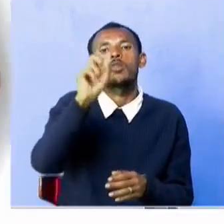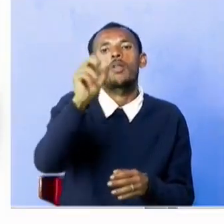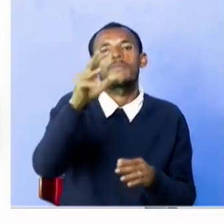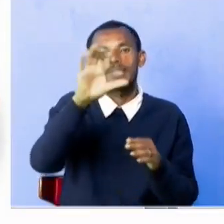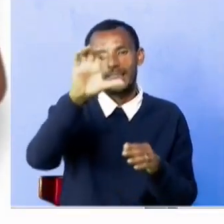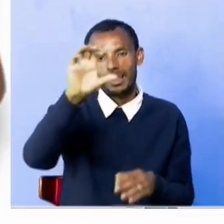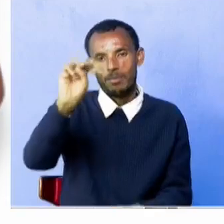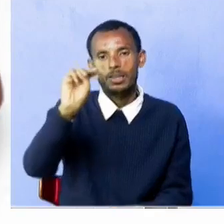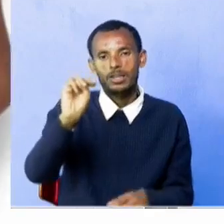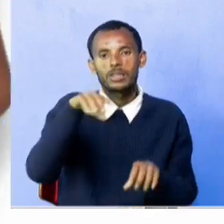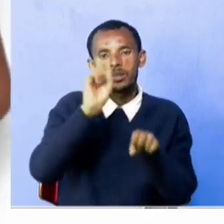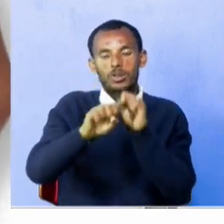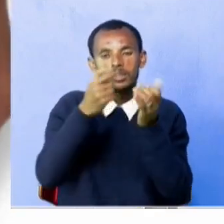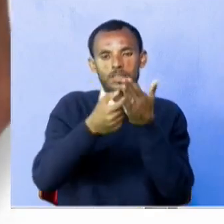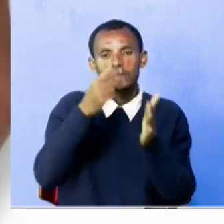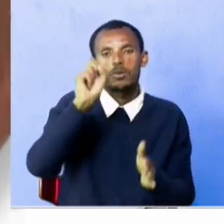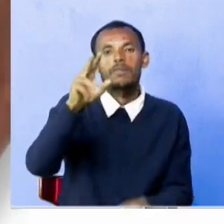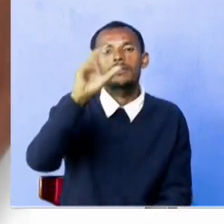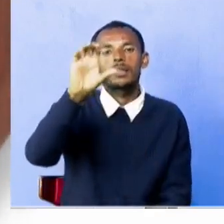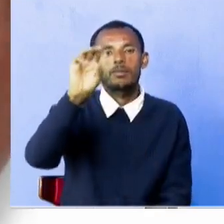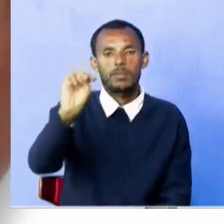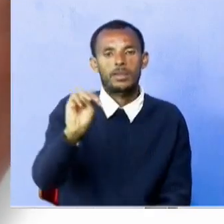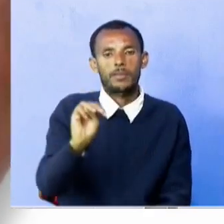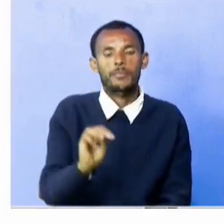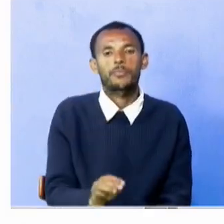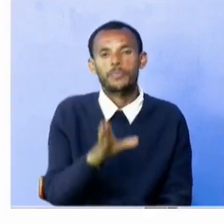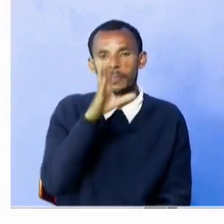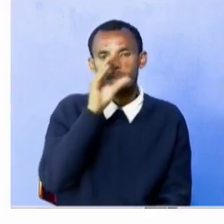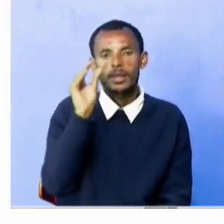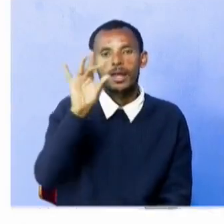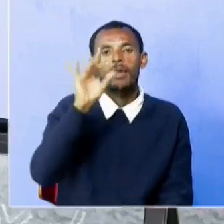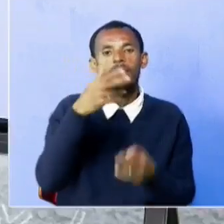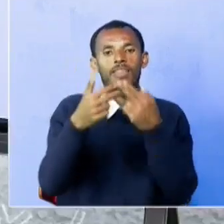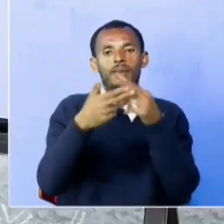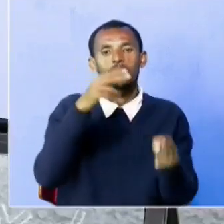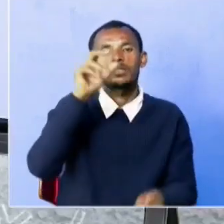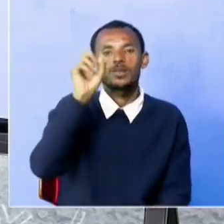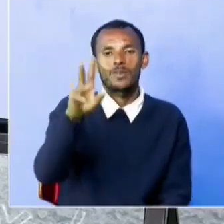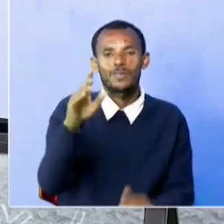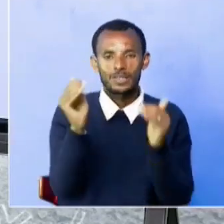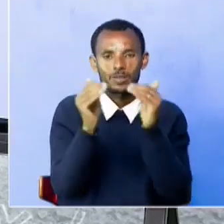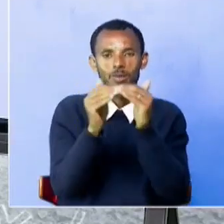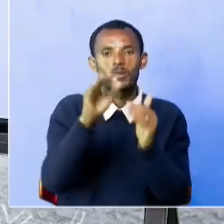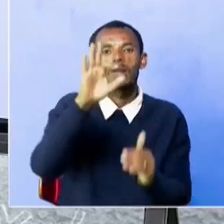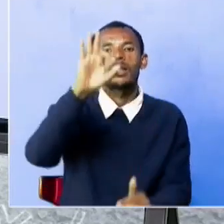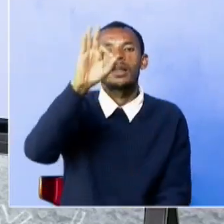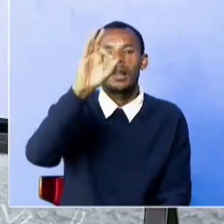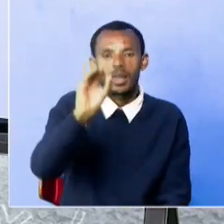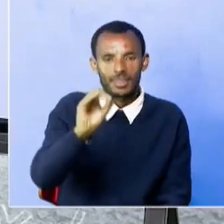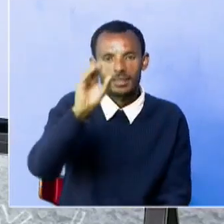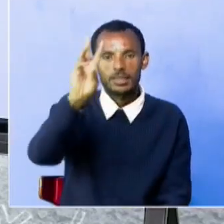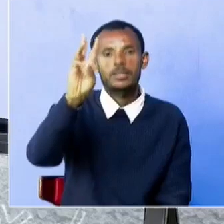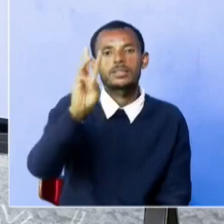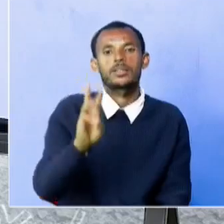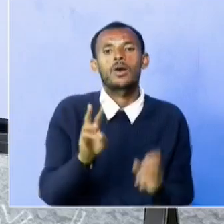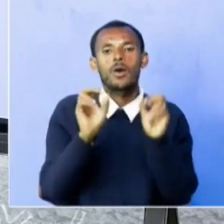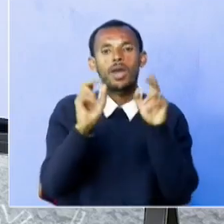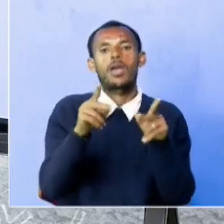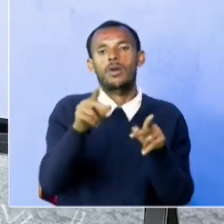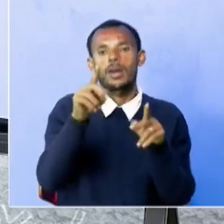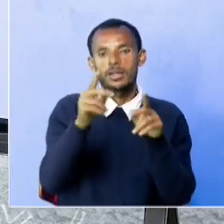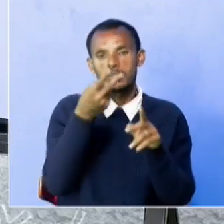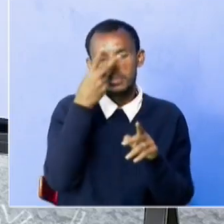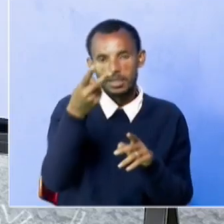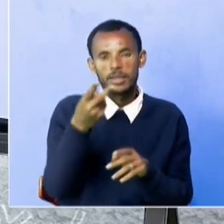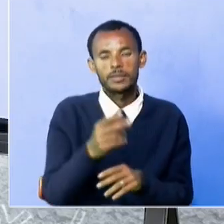right? So this is 12 centimeter. 8 times 12 is 96. Okay, you can check